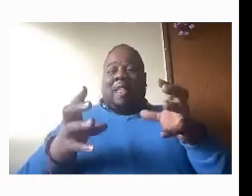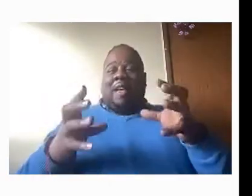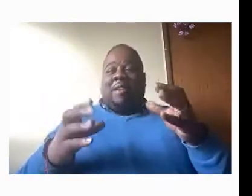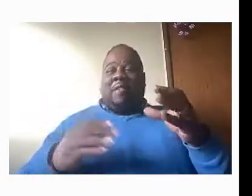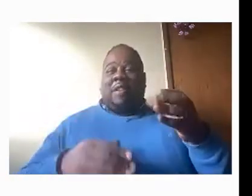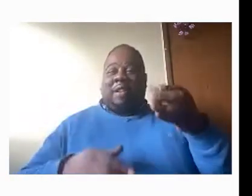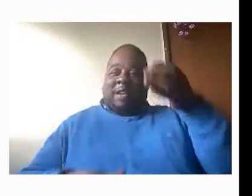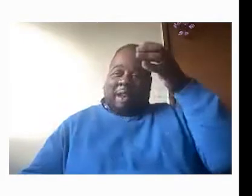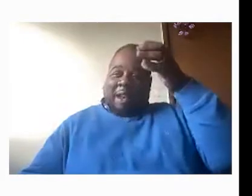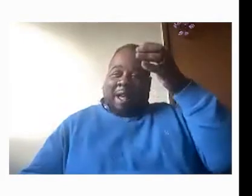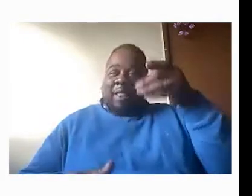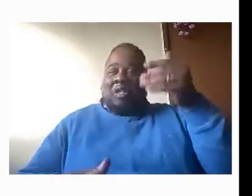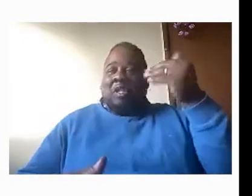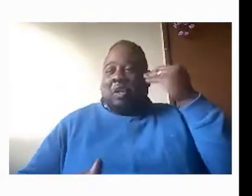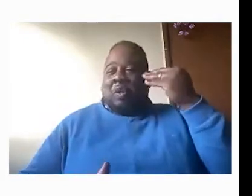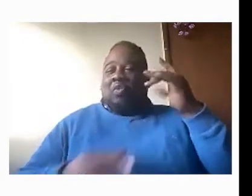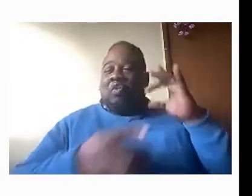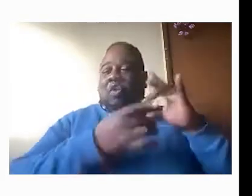have a PowerPoint.